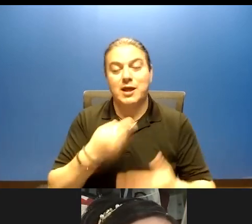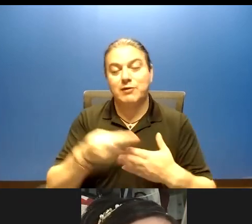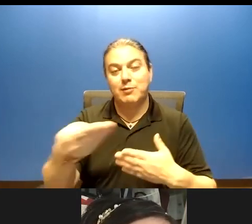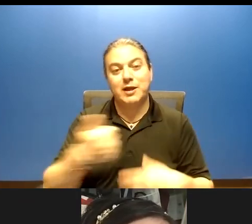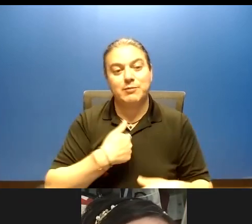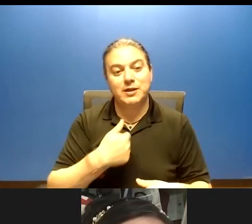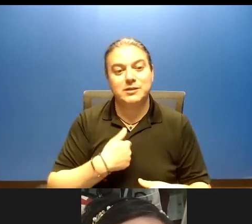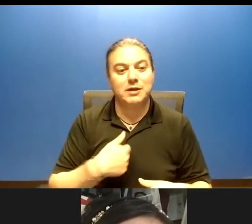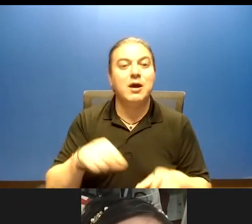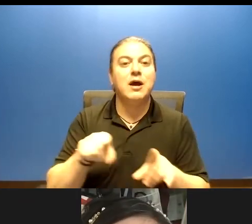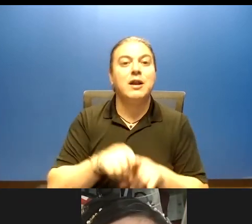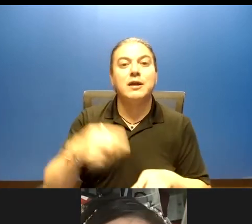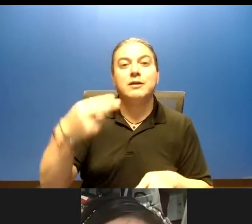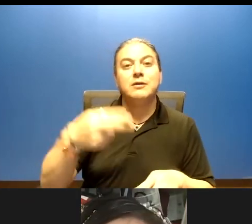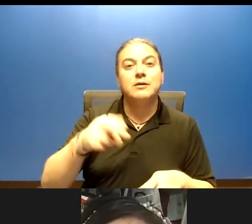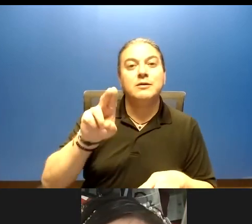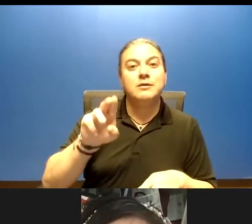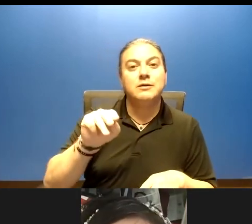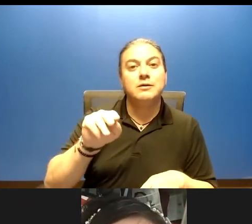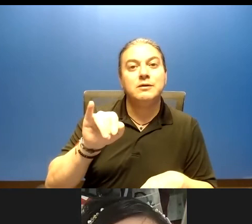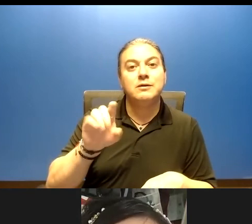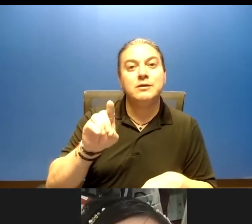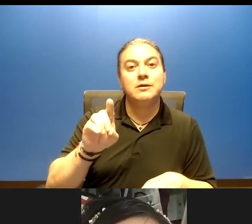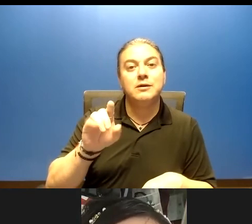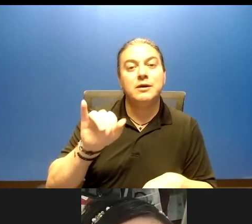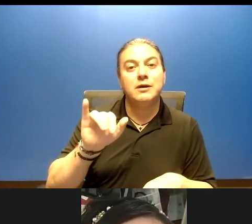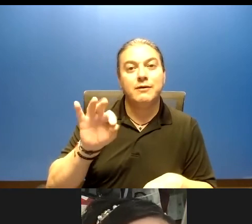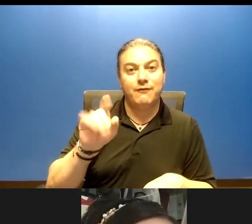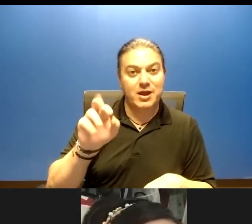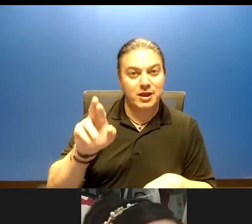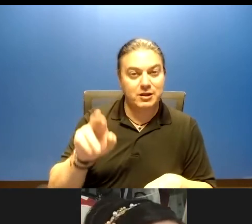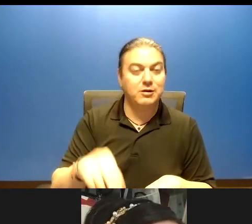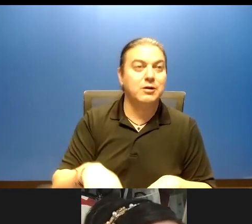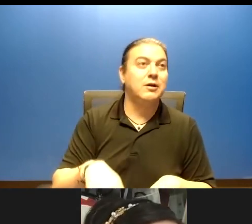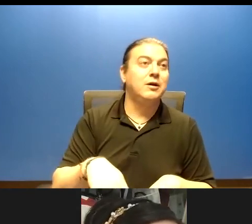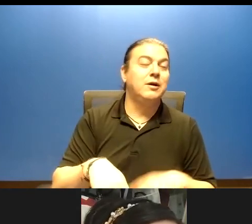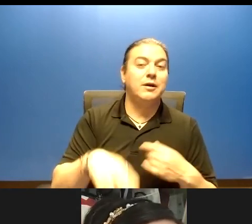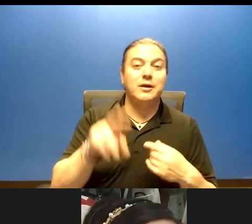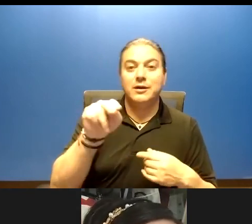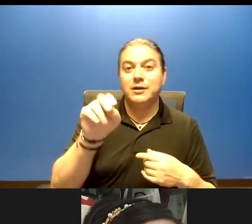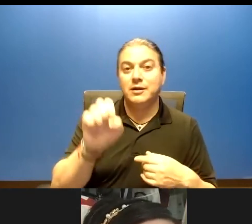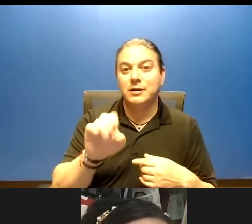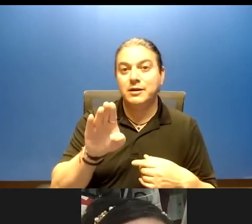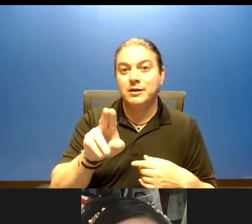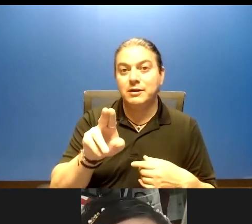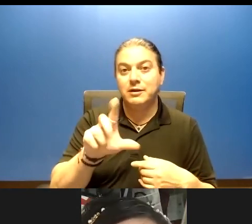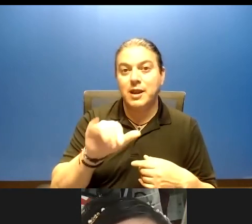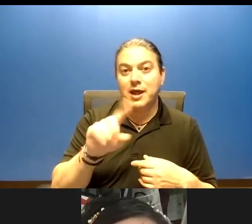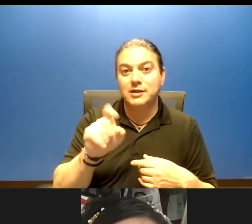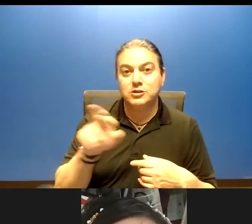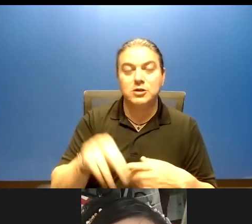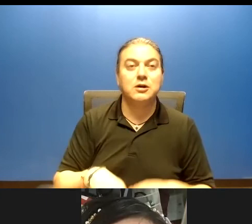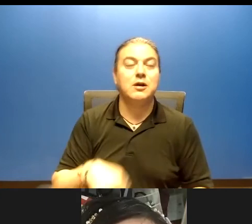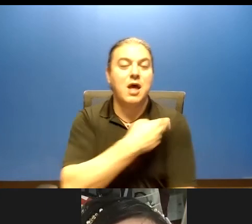Like a humidifier, compressor, nebulizer. I have my hospital bed. Like there's just so